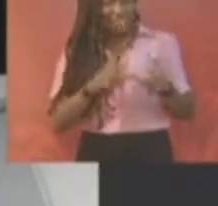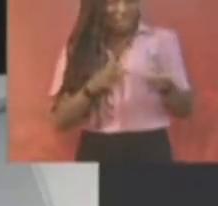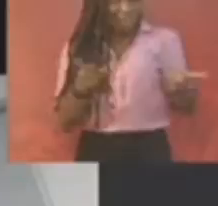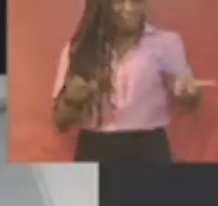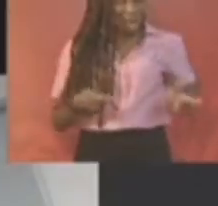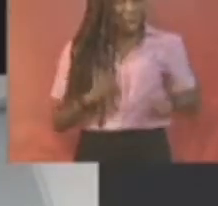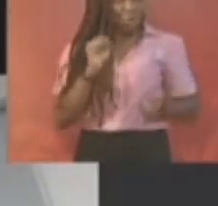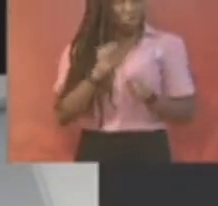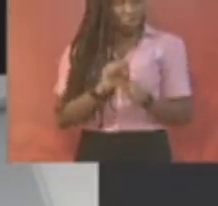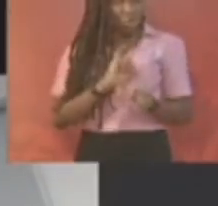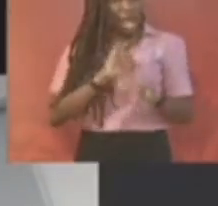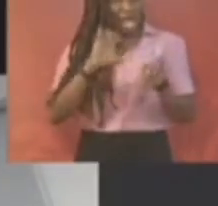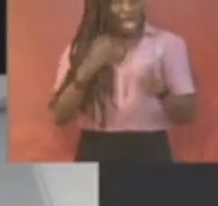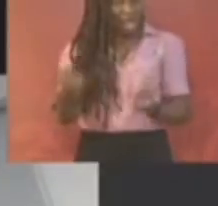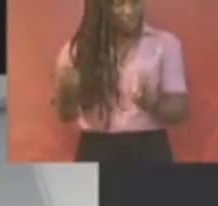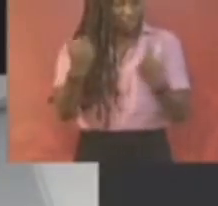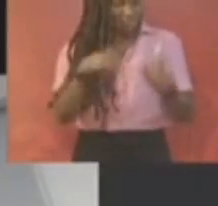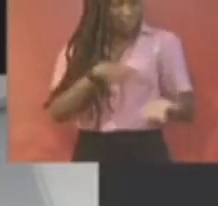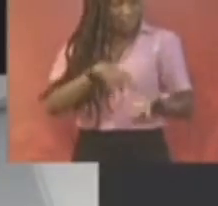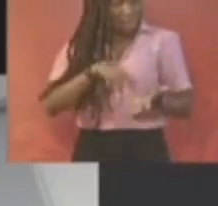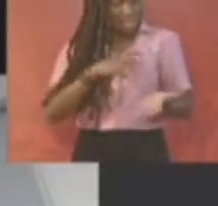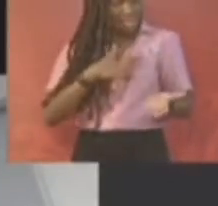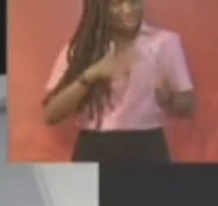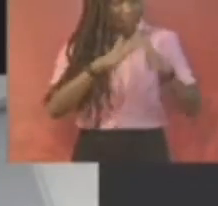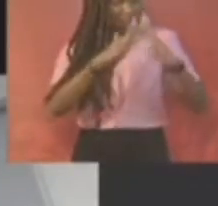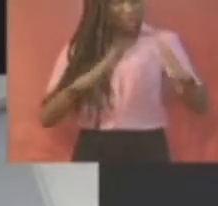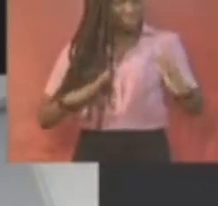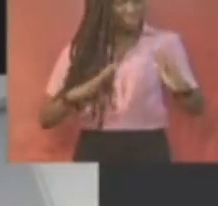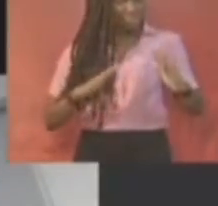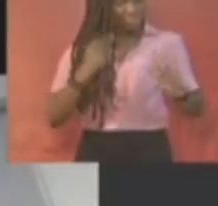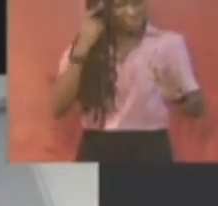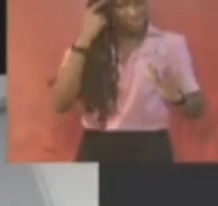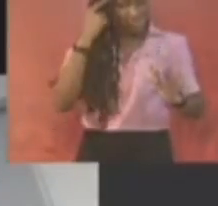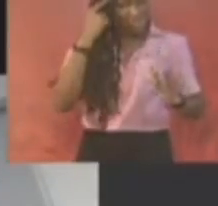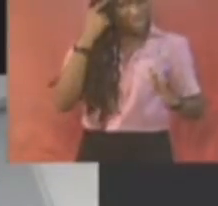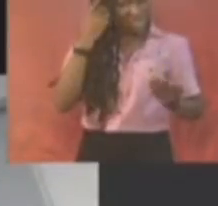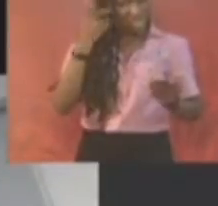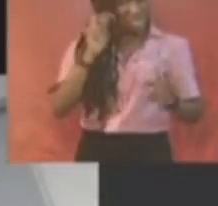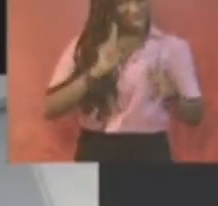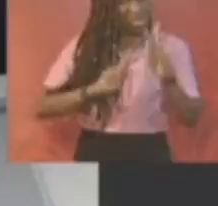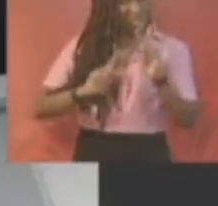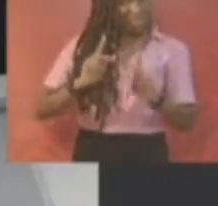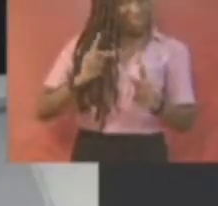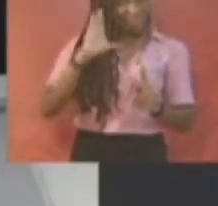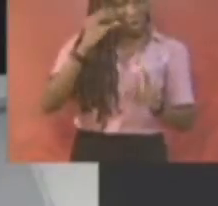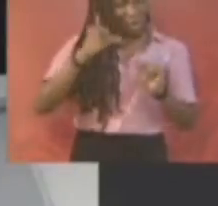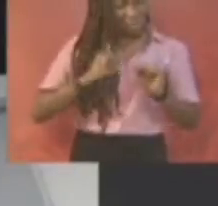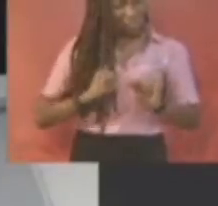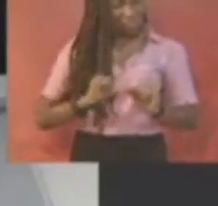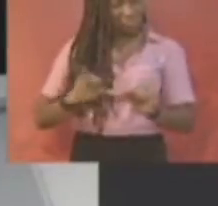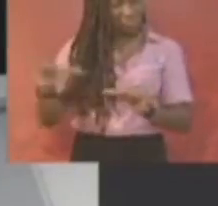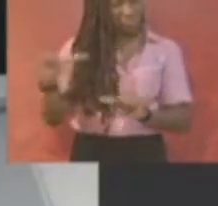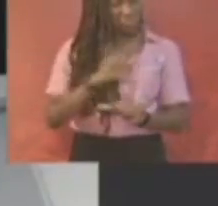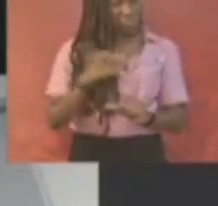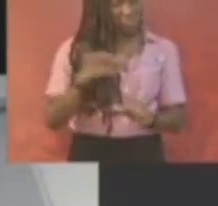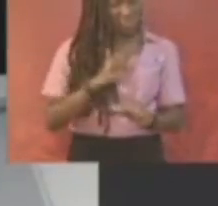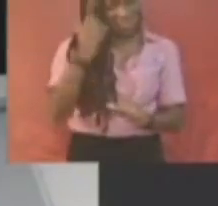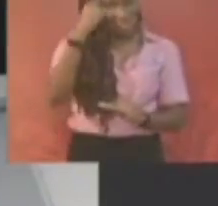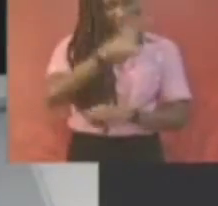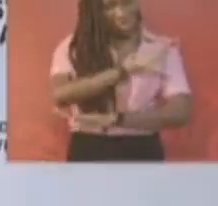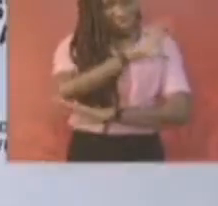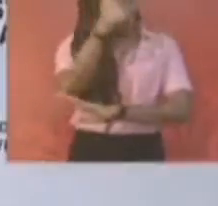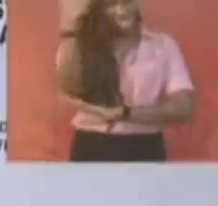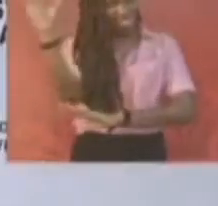incident over the weekend is going to set a precedent to encourage people to continue into the Christmas season?